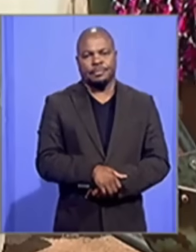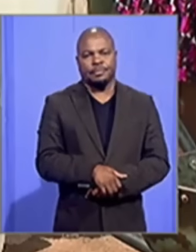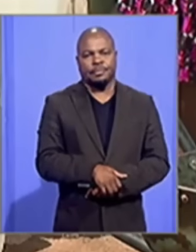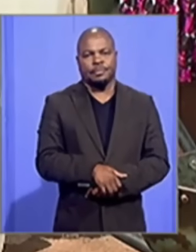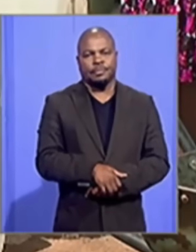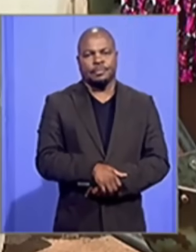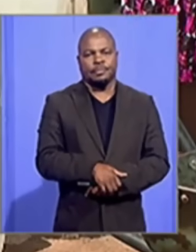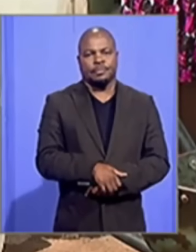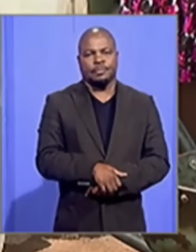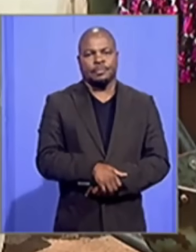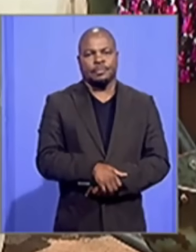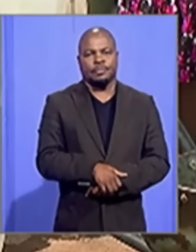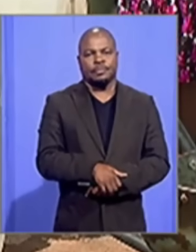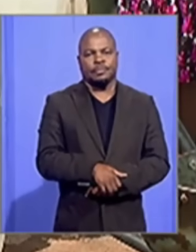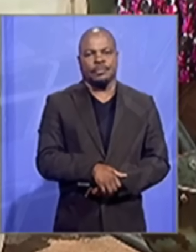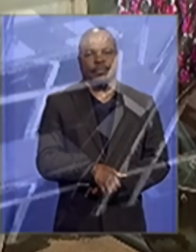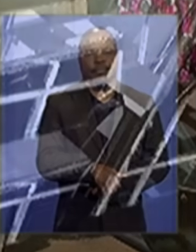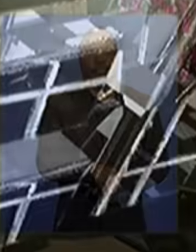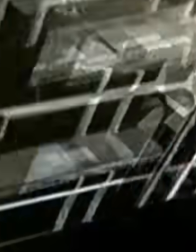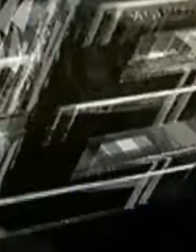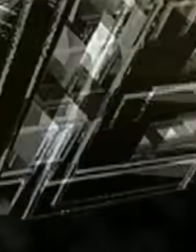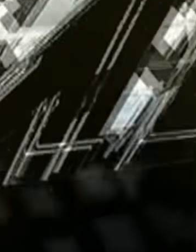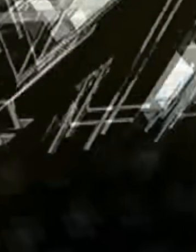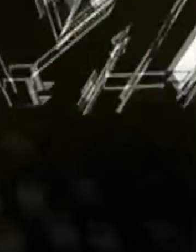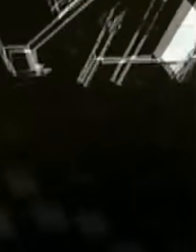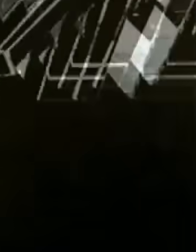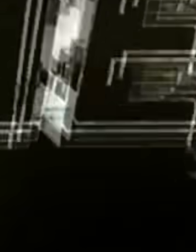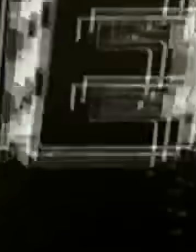SABC Tennyson.